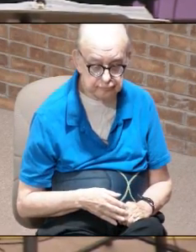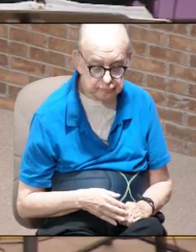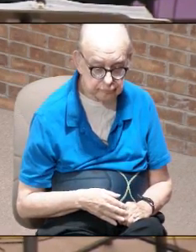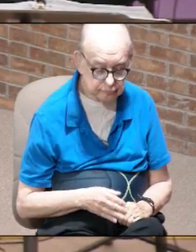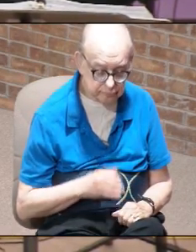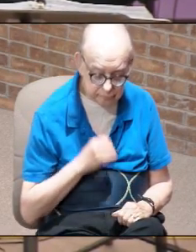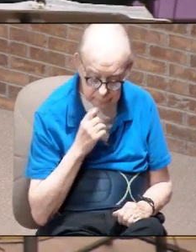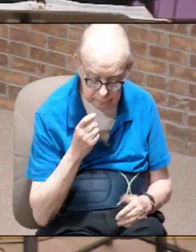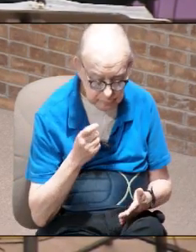It doesn't cost me anything